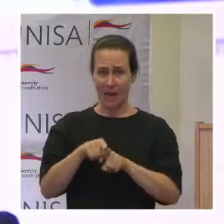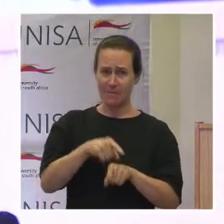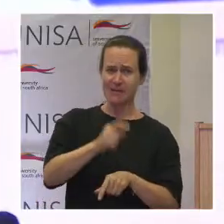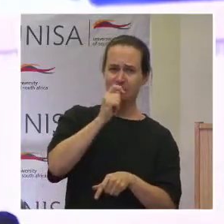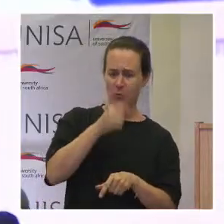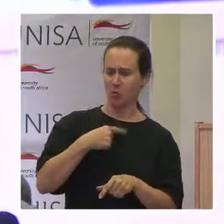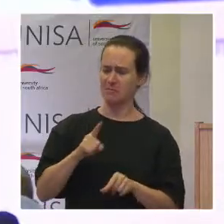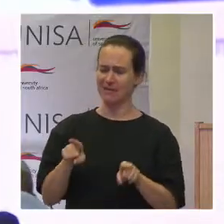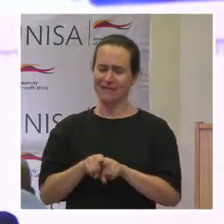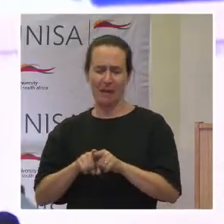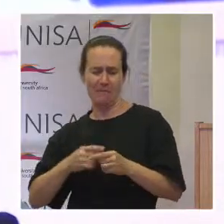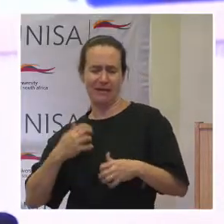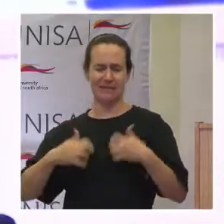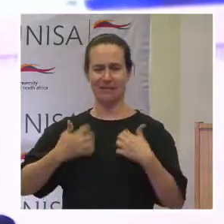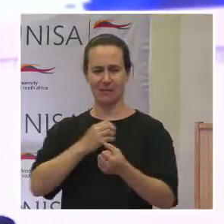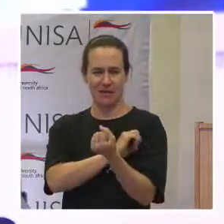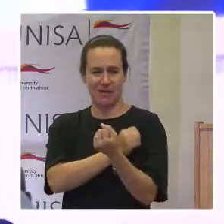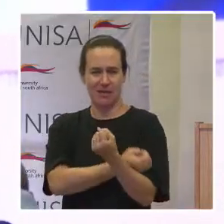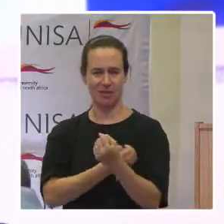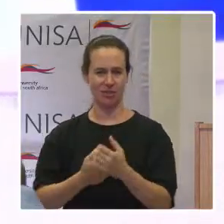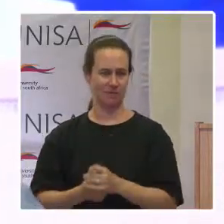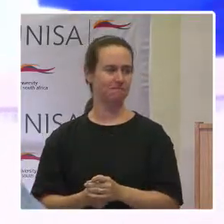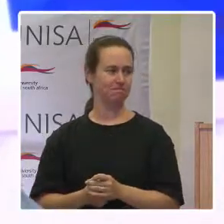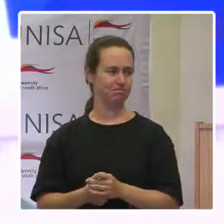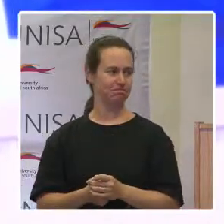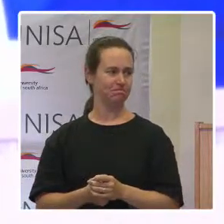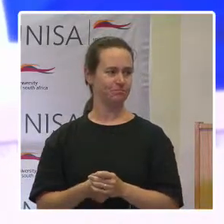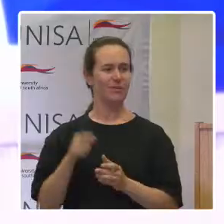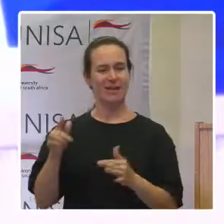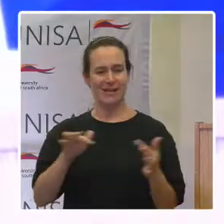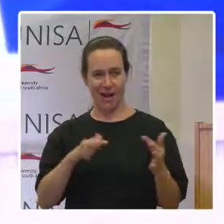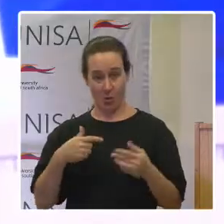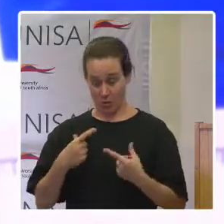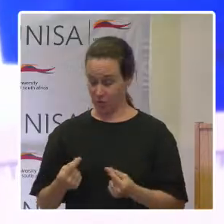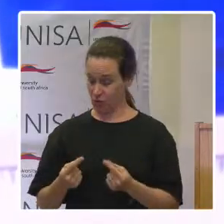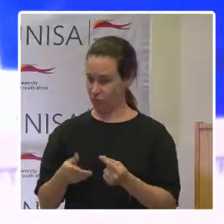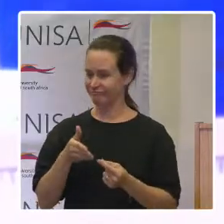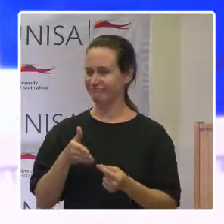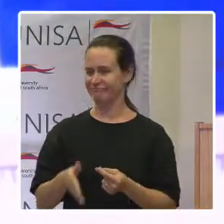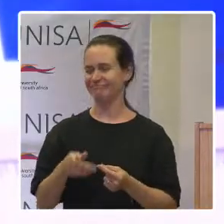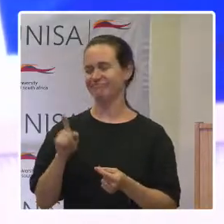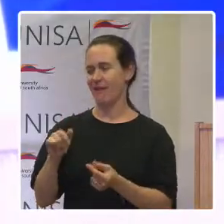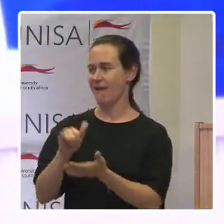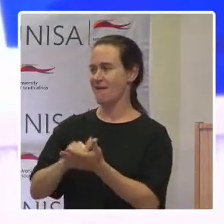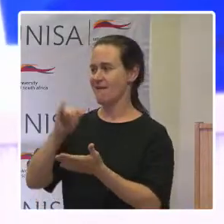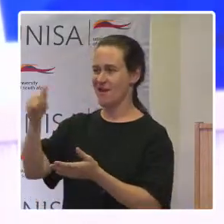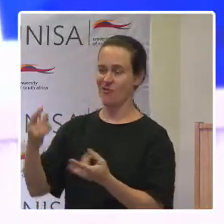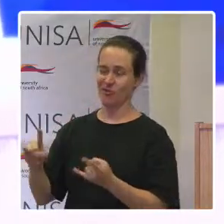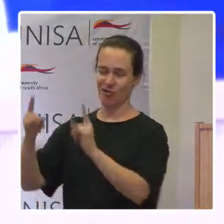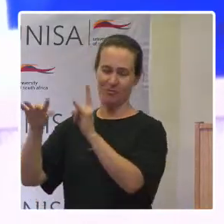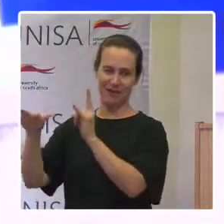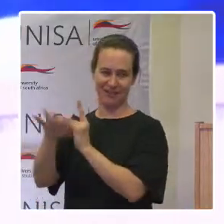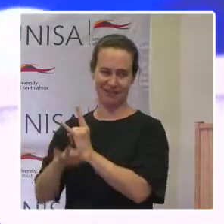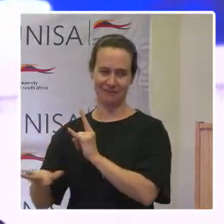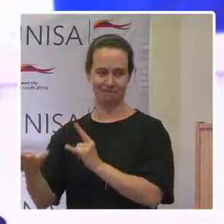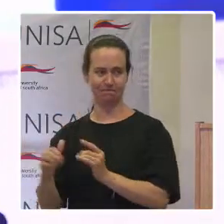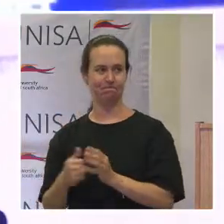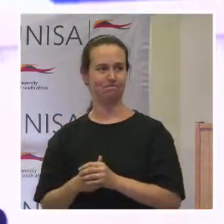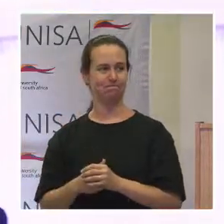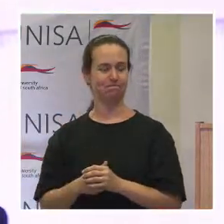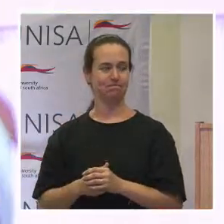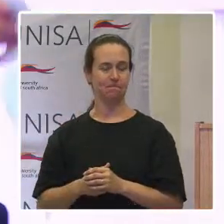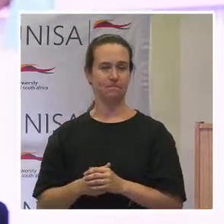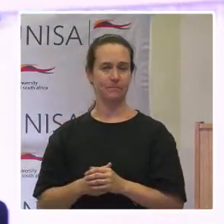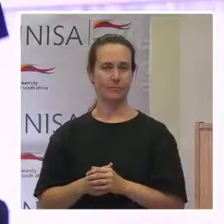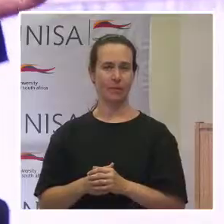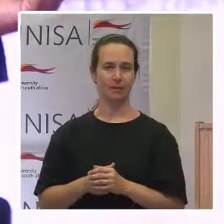morning, because that's how we do it here in the Aerotropolis space. I